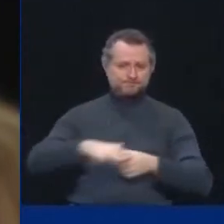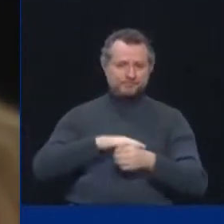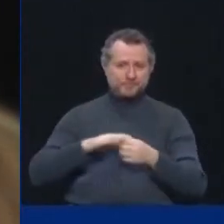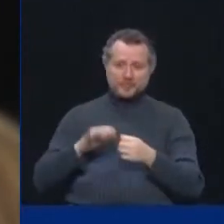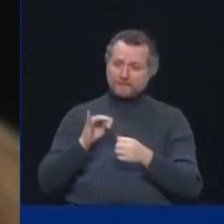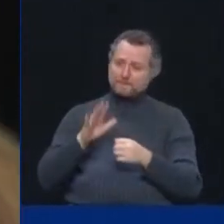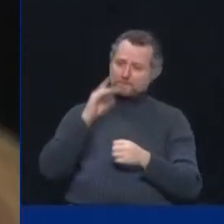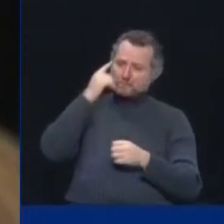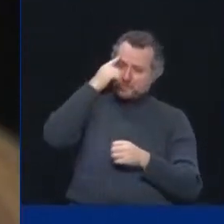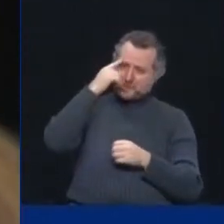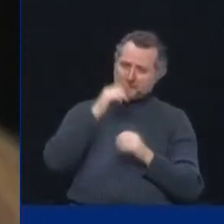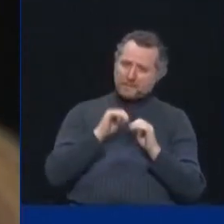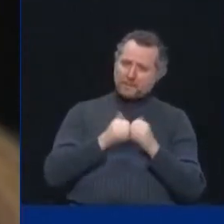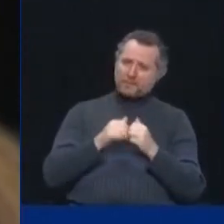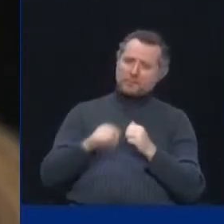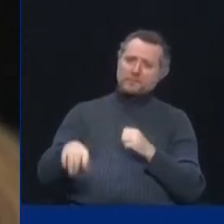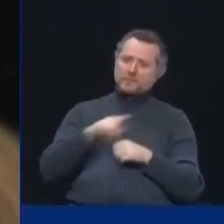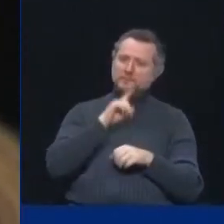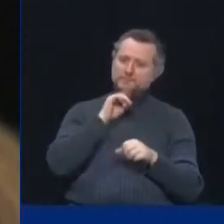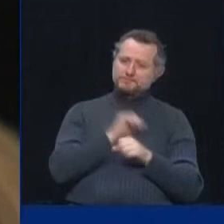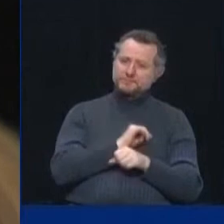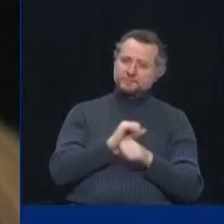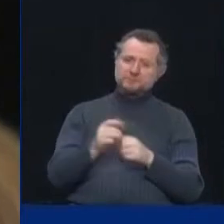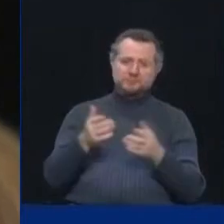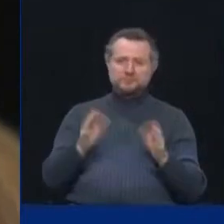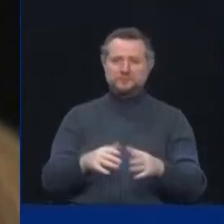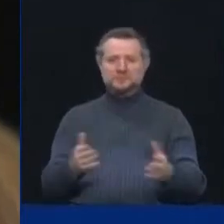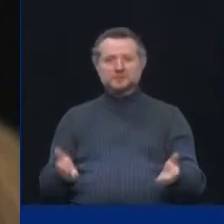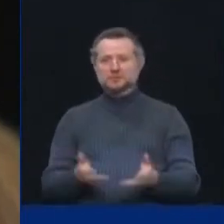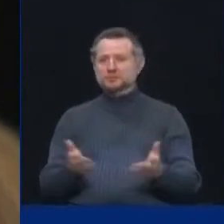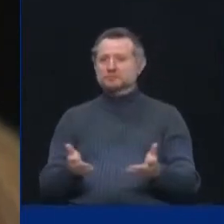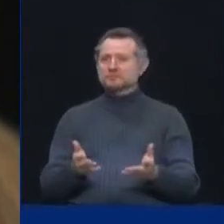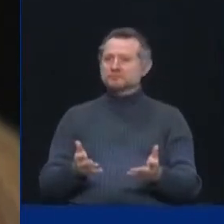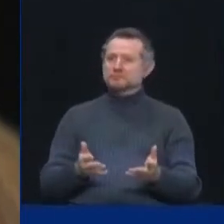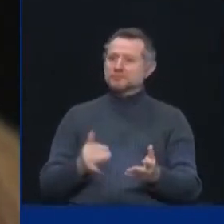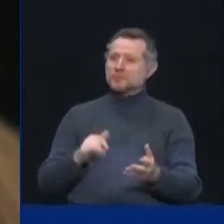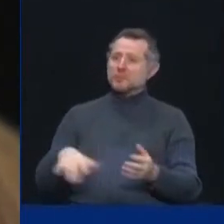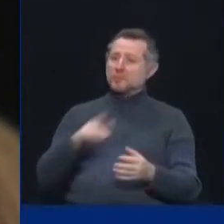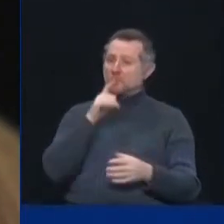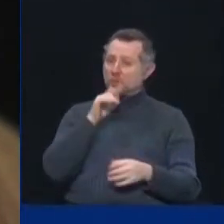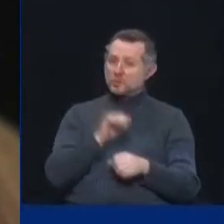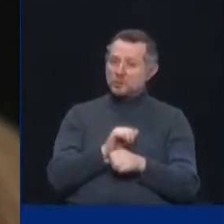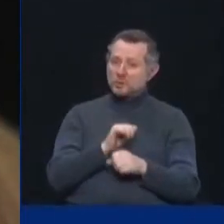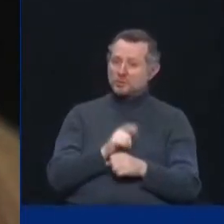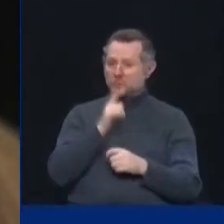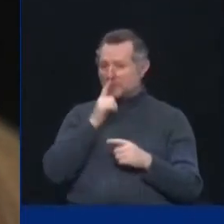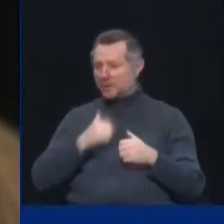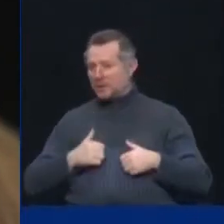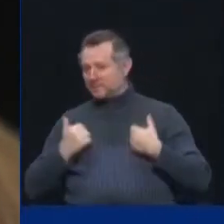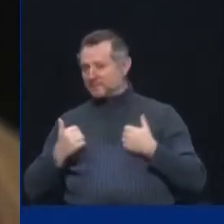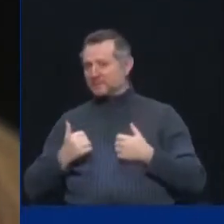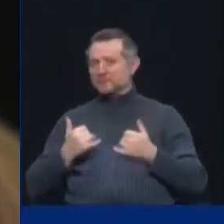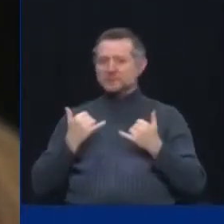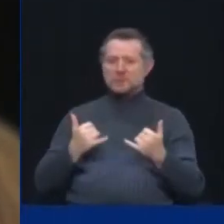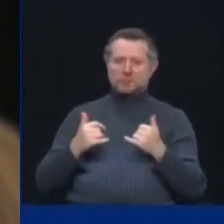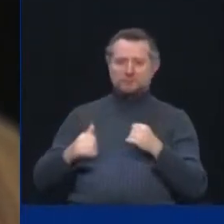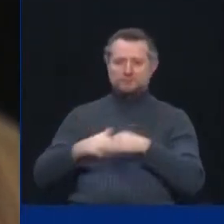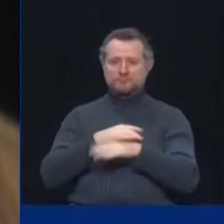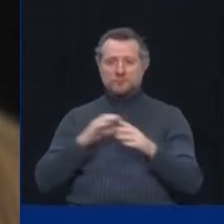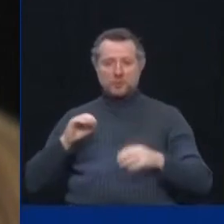about how that's been realized, and I think about the individuals who work, live, and play in Co-op City and how they've been